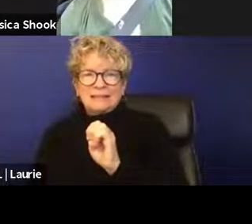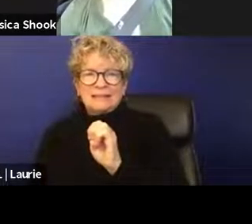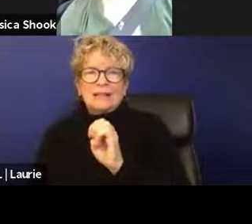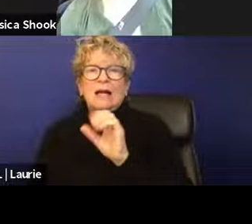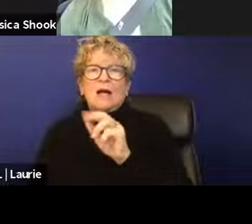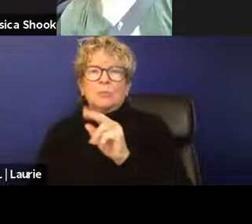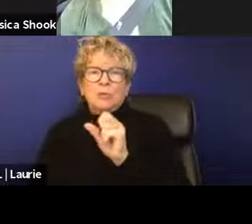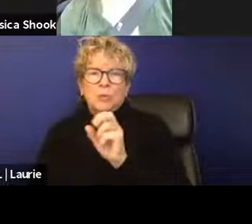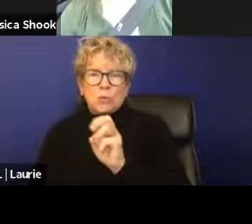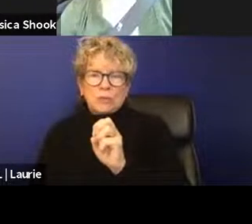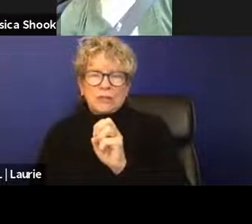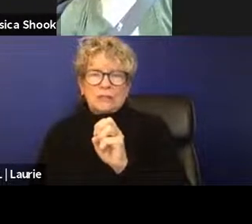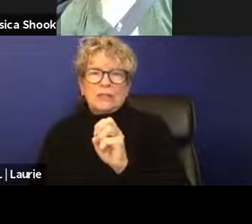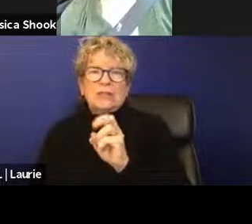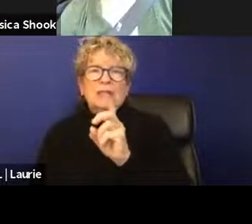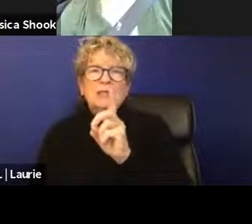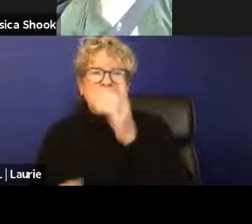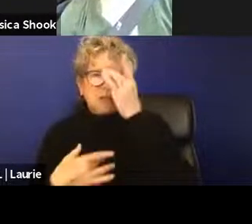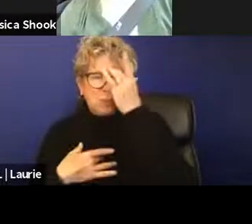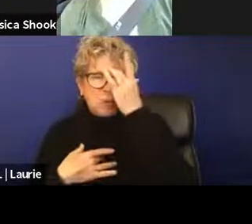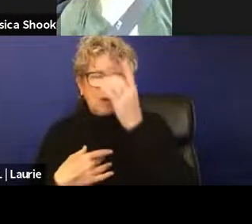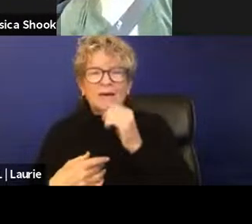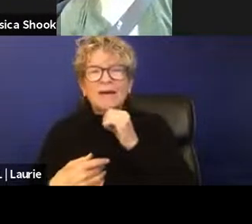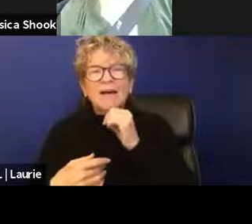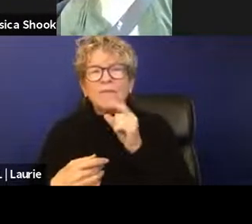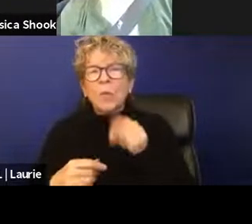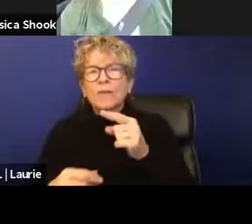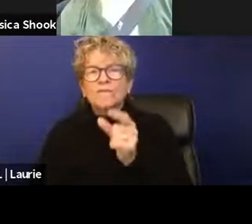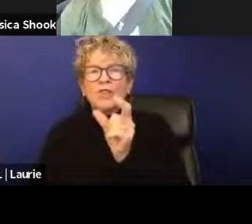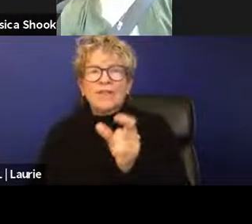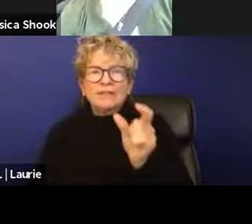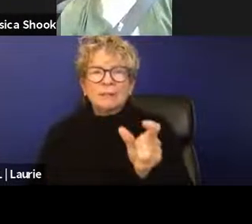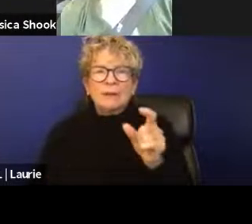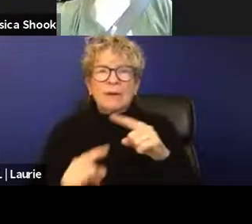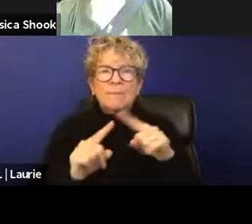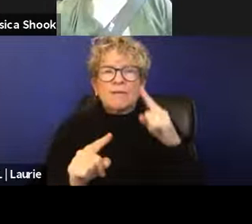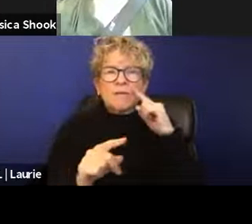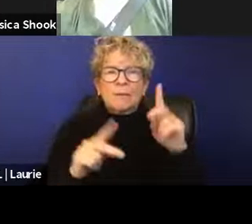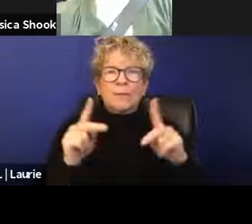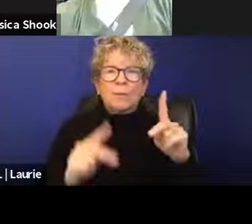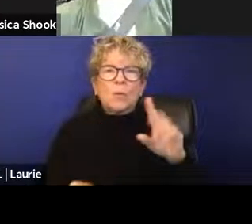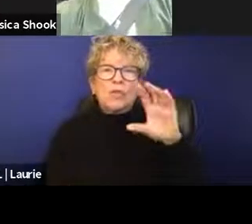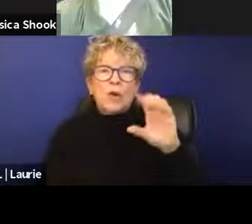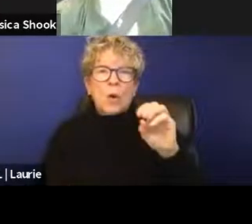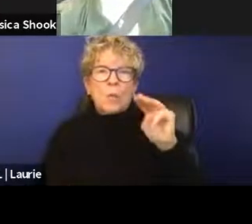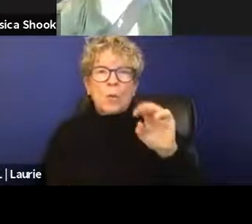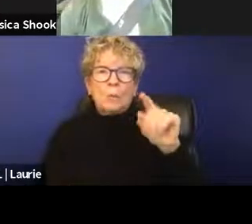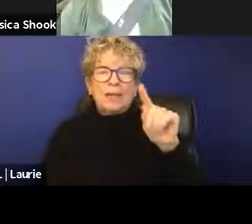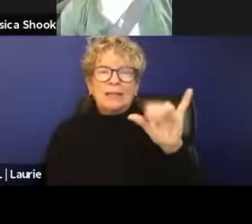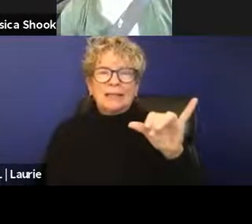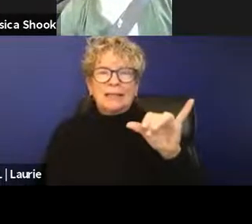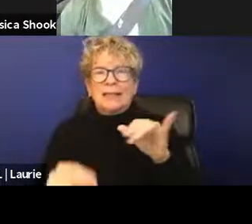and not for them individual, but also the folks with comorbidities between substance use